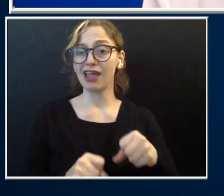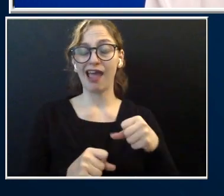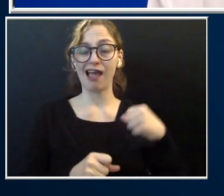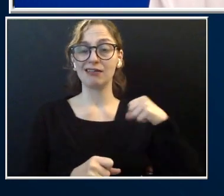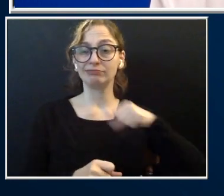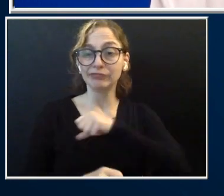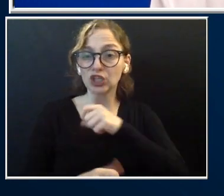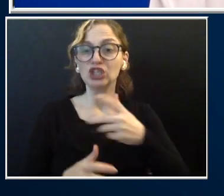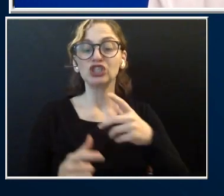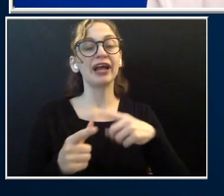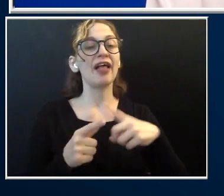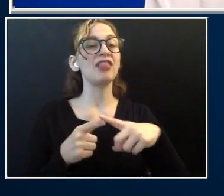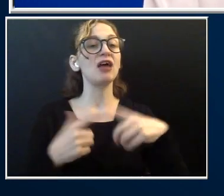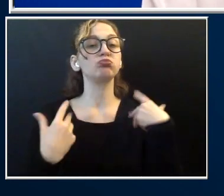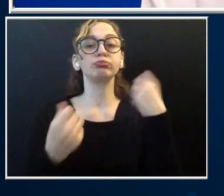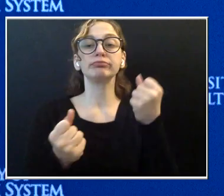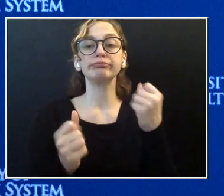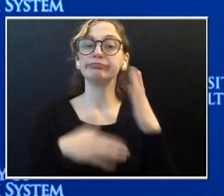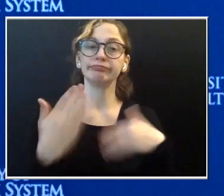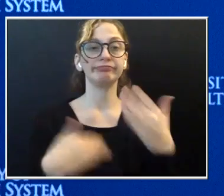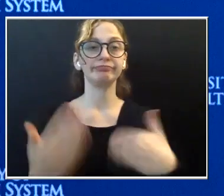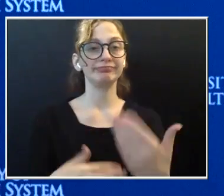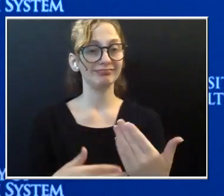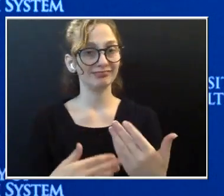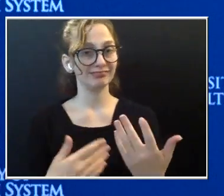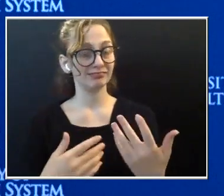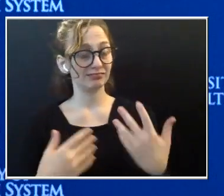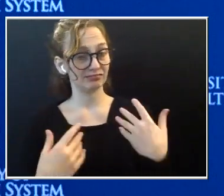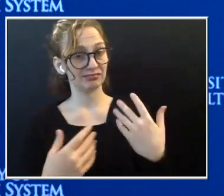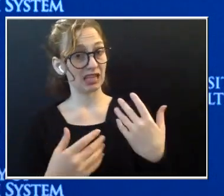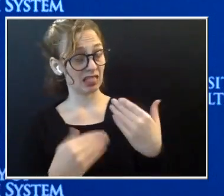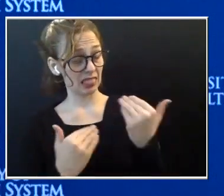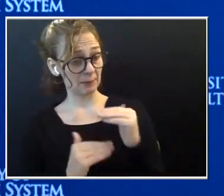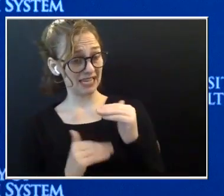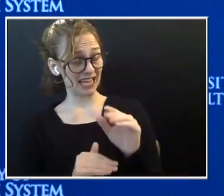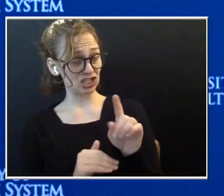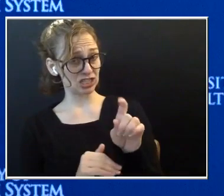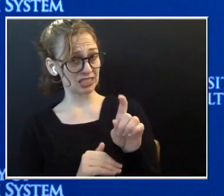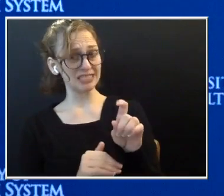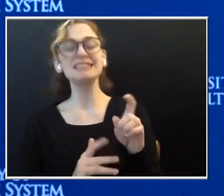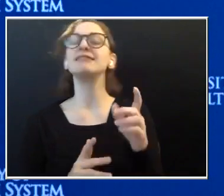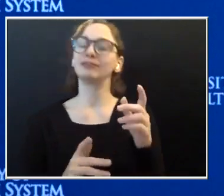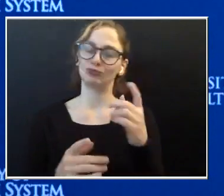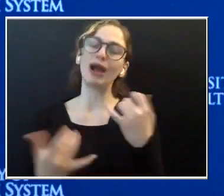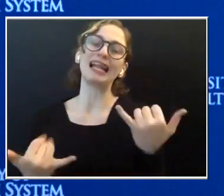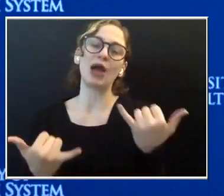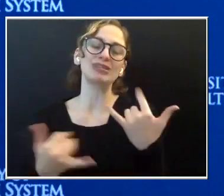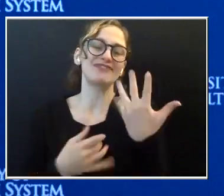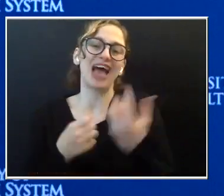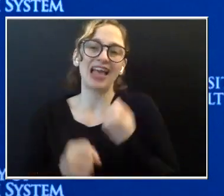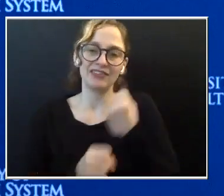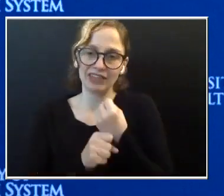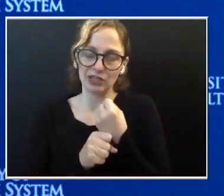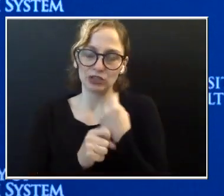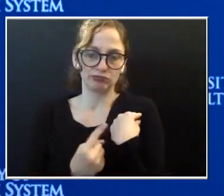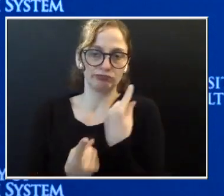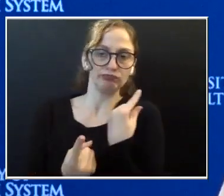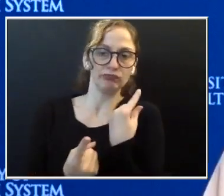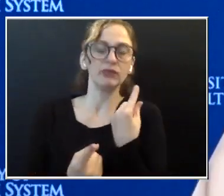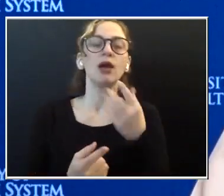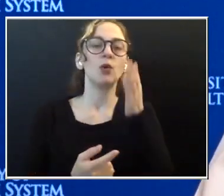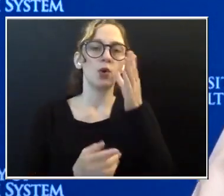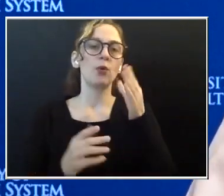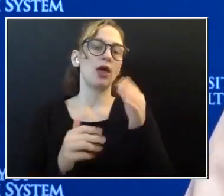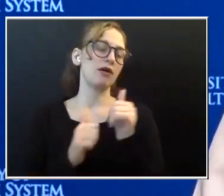Or the only limitations is it's 5 years, and we'll make sure we follow these women out to 10 years. And from that, we'll make sure that everything stays